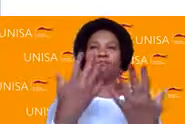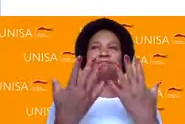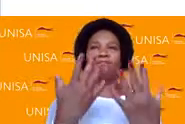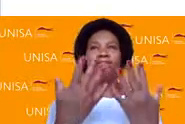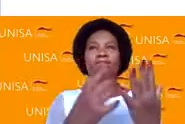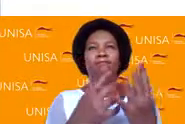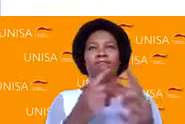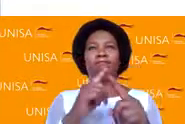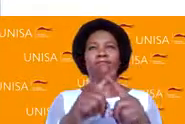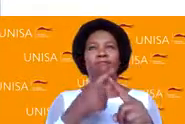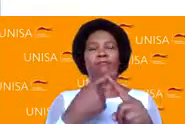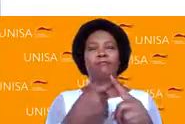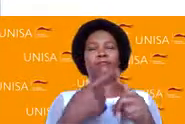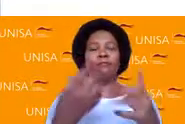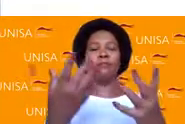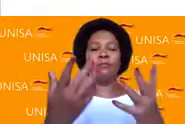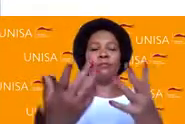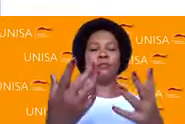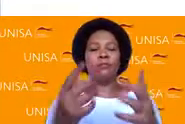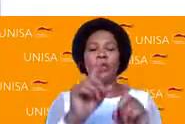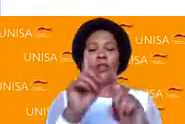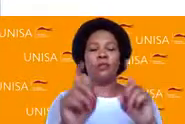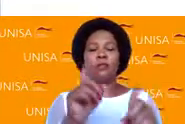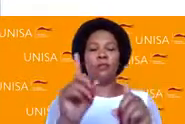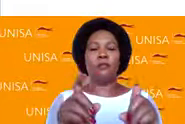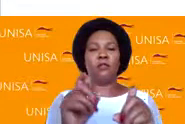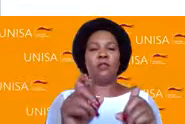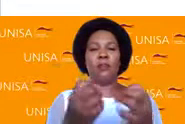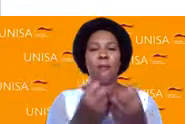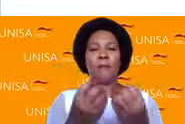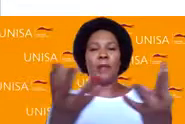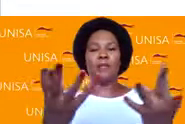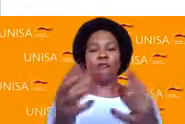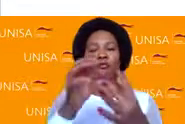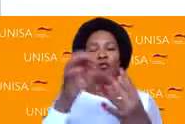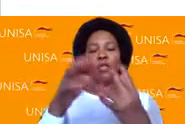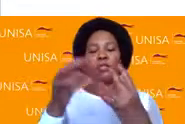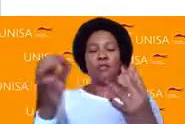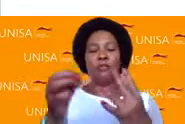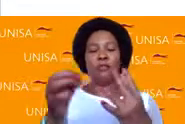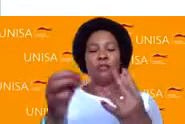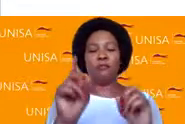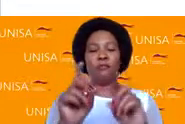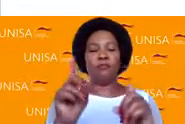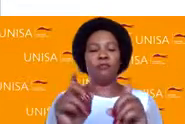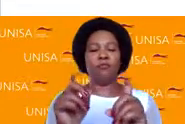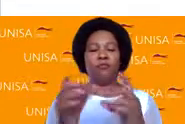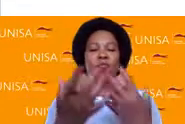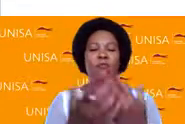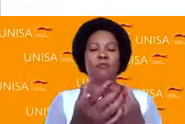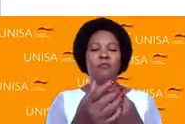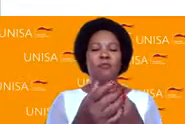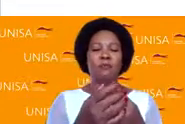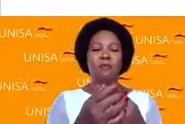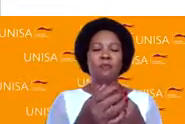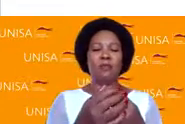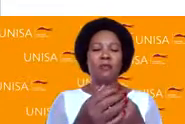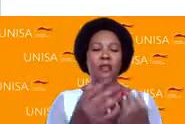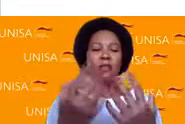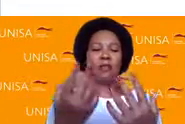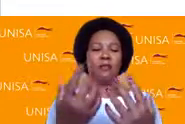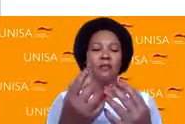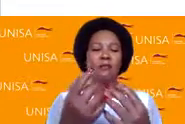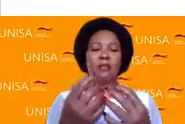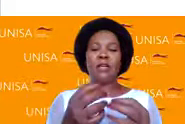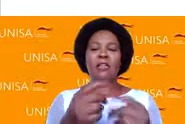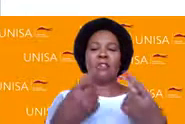instance, quizzes are generally multiple choice, so you have to connect, different phrases that fits together. So